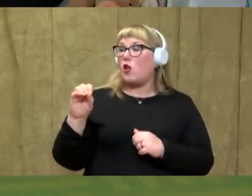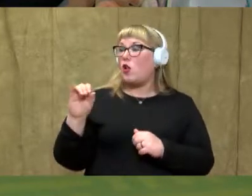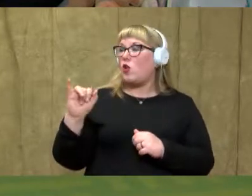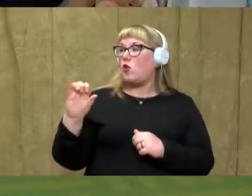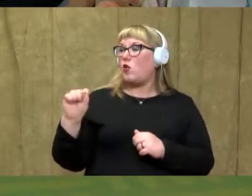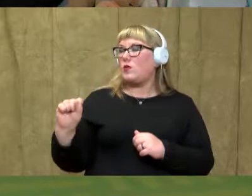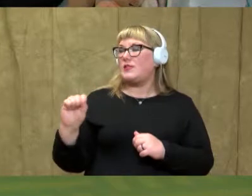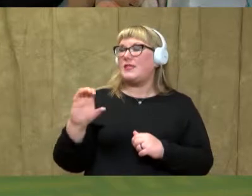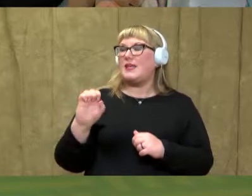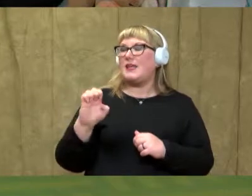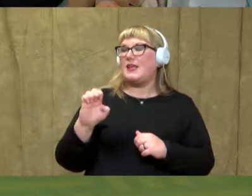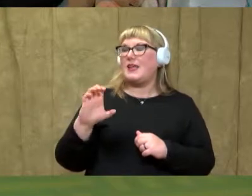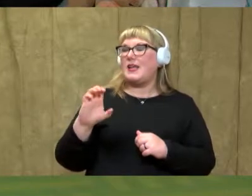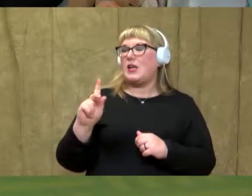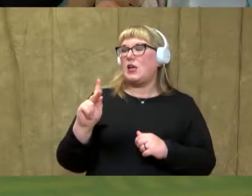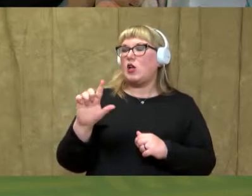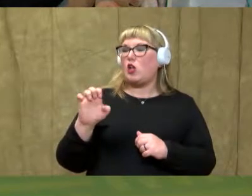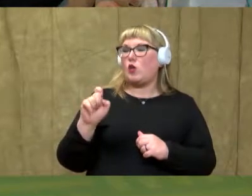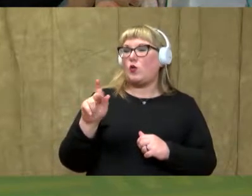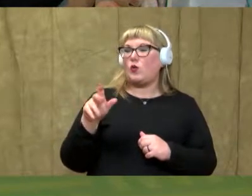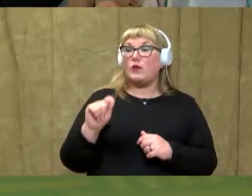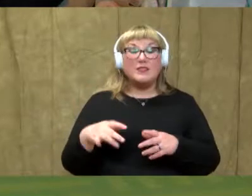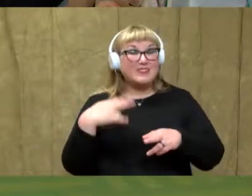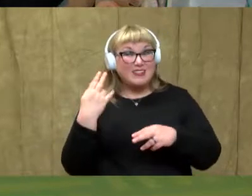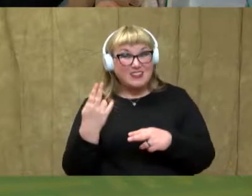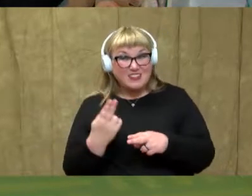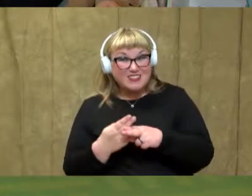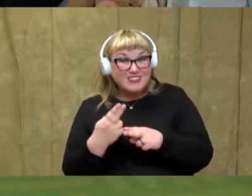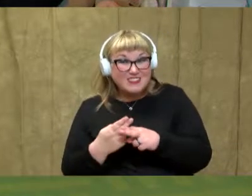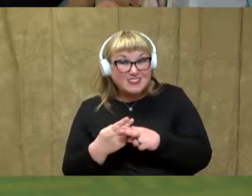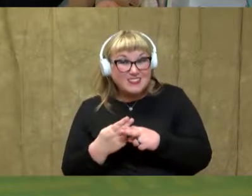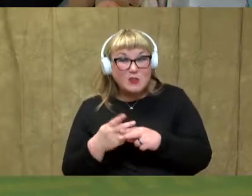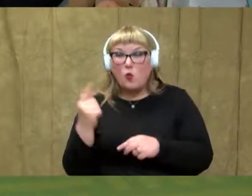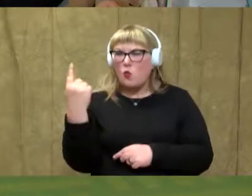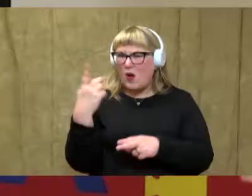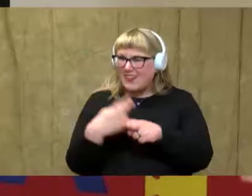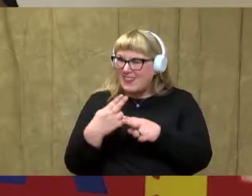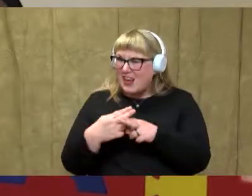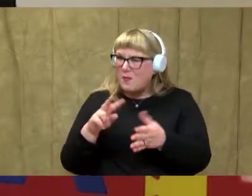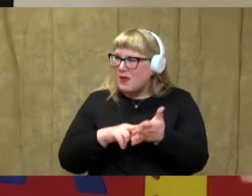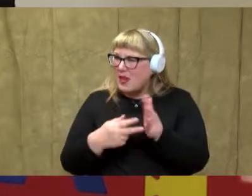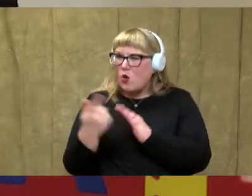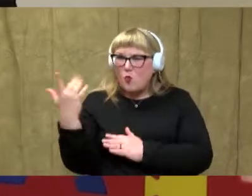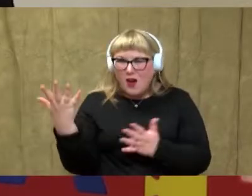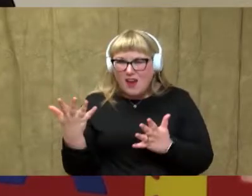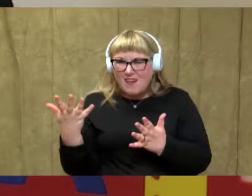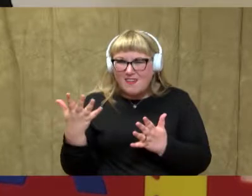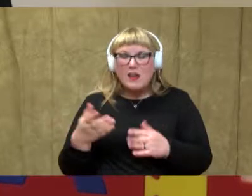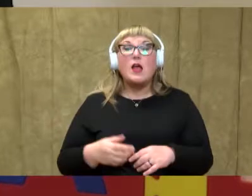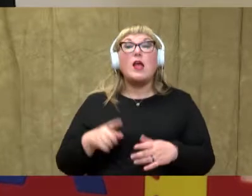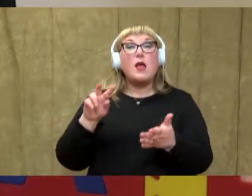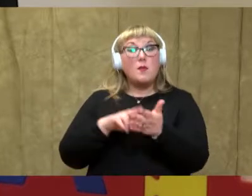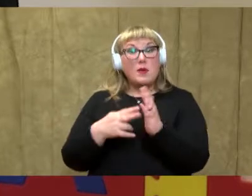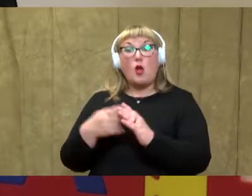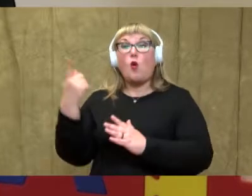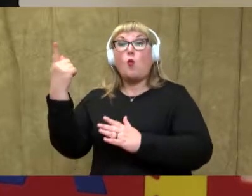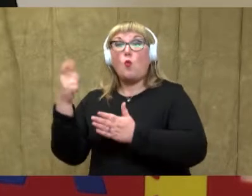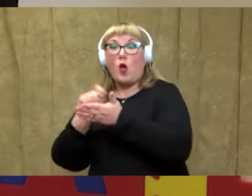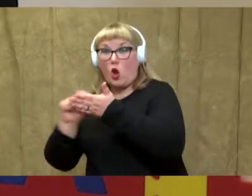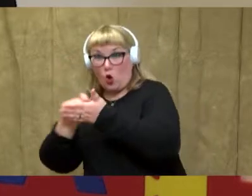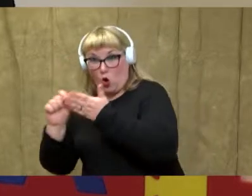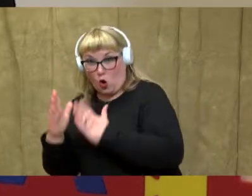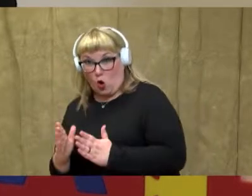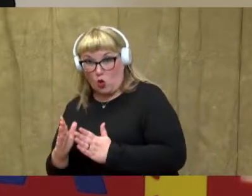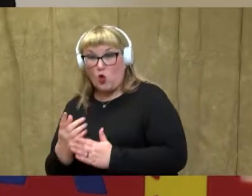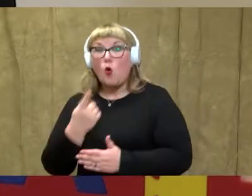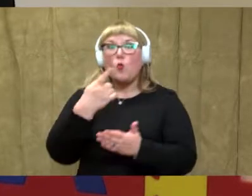Eckler. And we know when there's only one name, what does that mean? That means there's only one author of the book and one